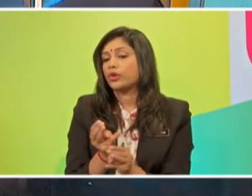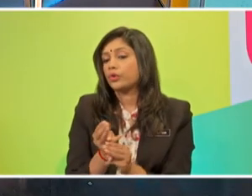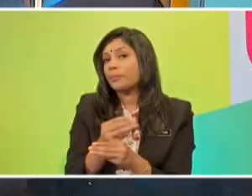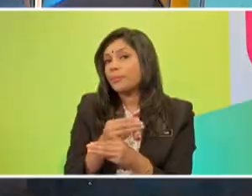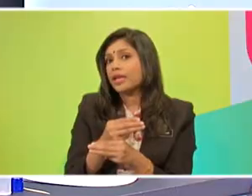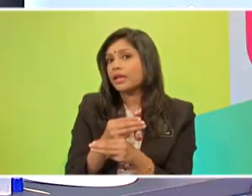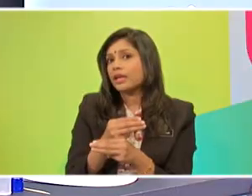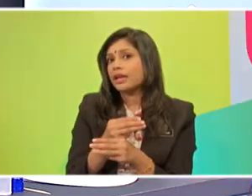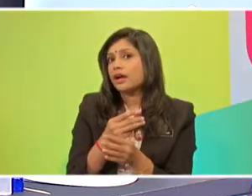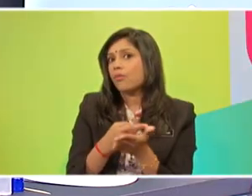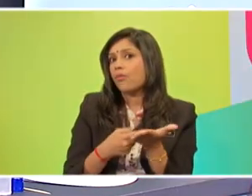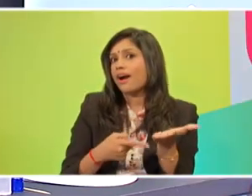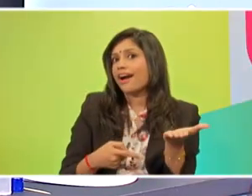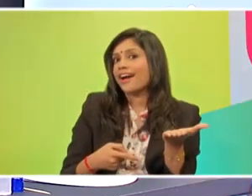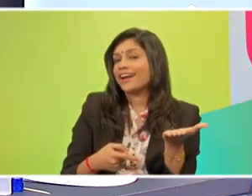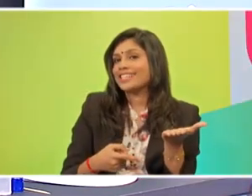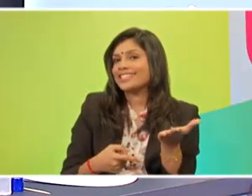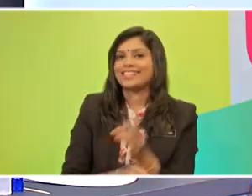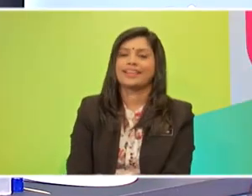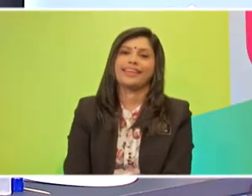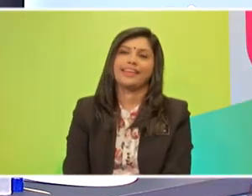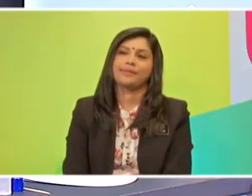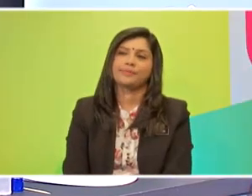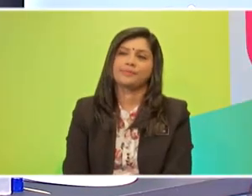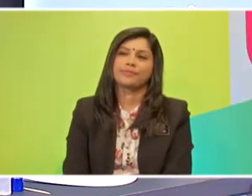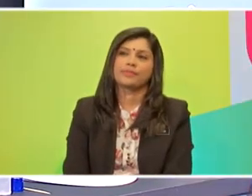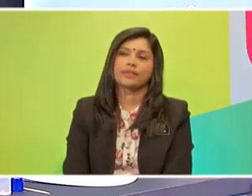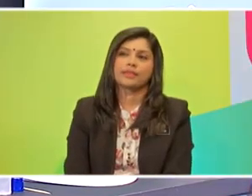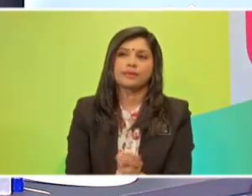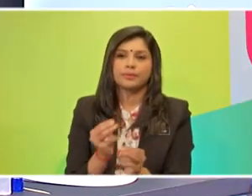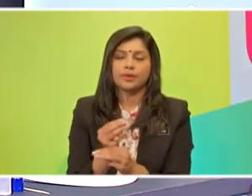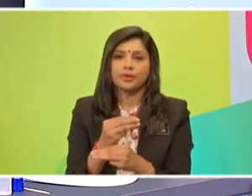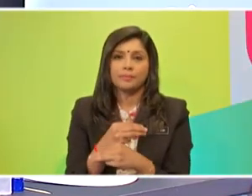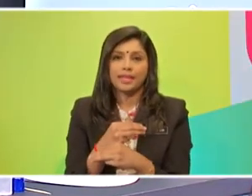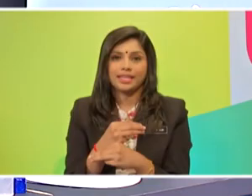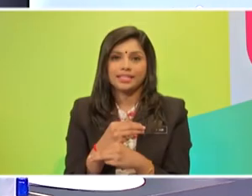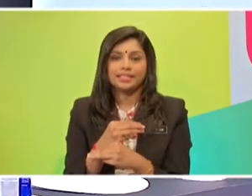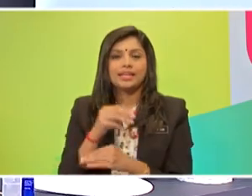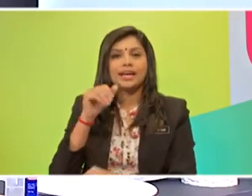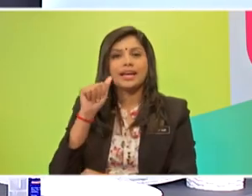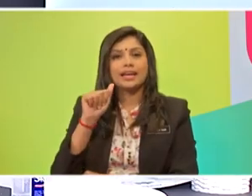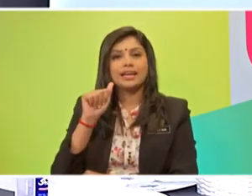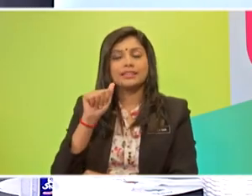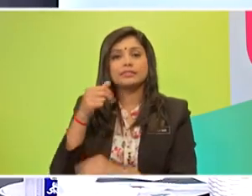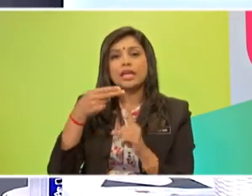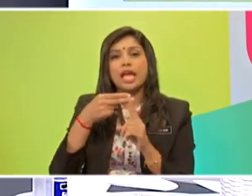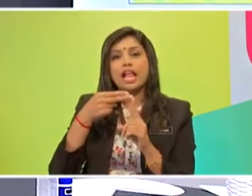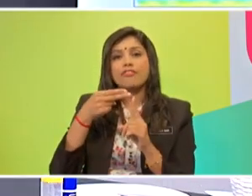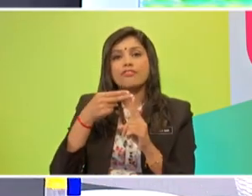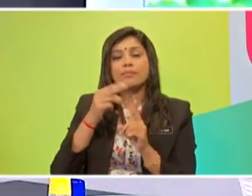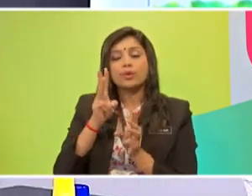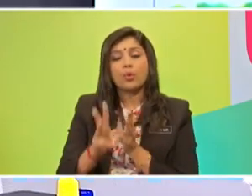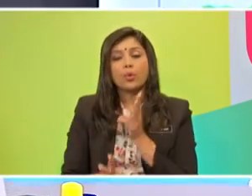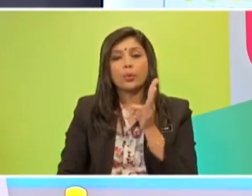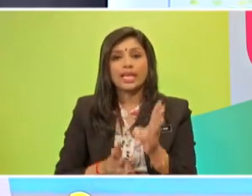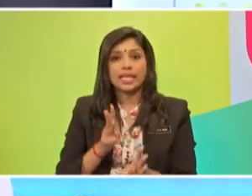craft. Okay, we are going to make a we are going to make an alphabet wheel, or we can call it